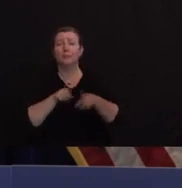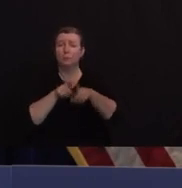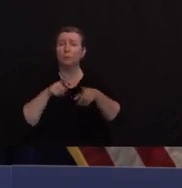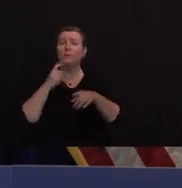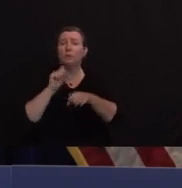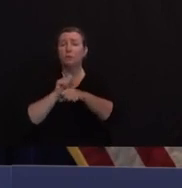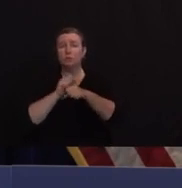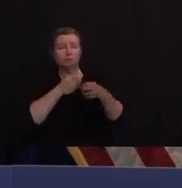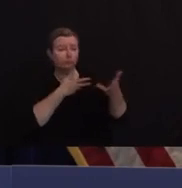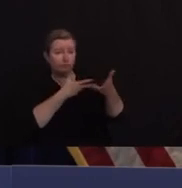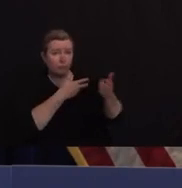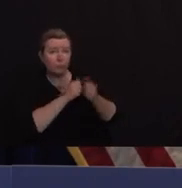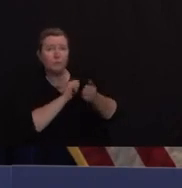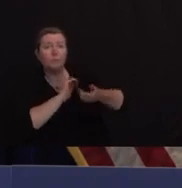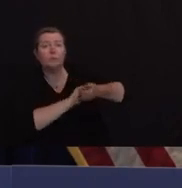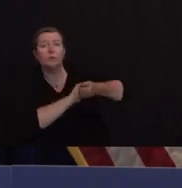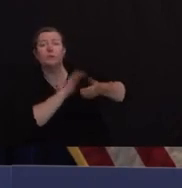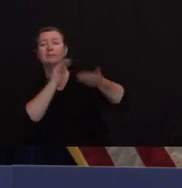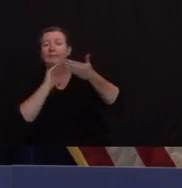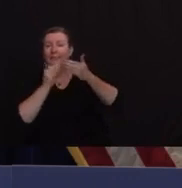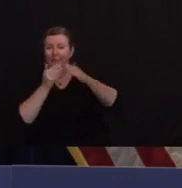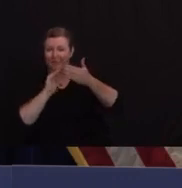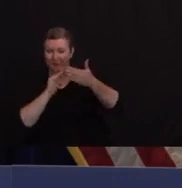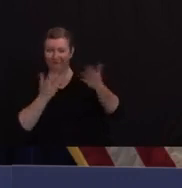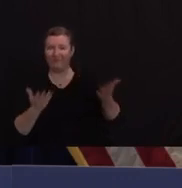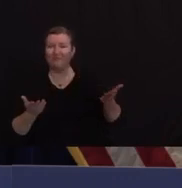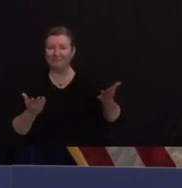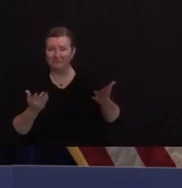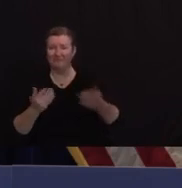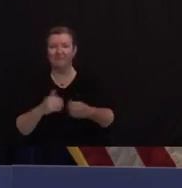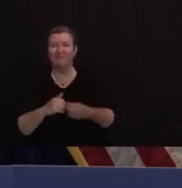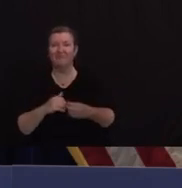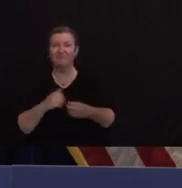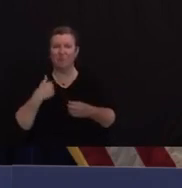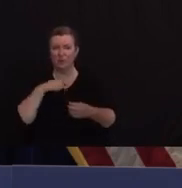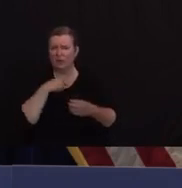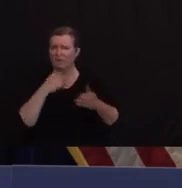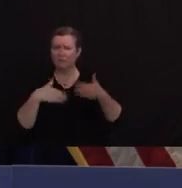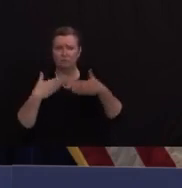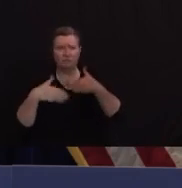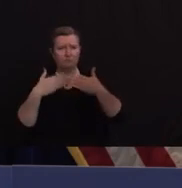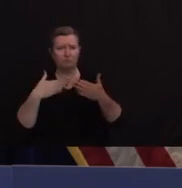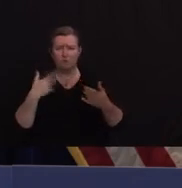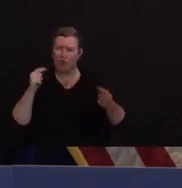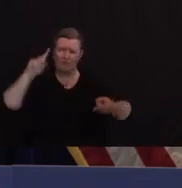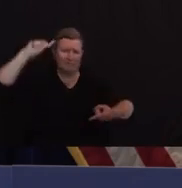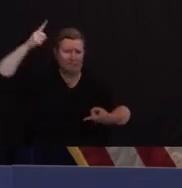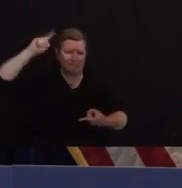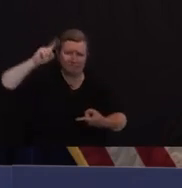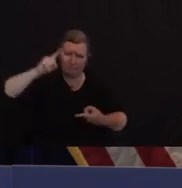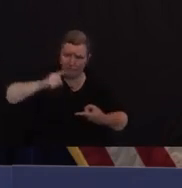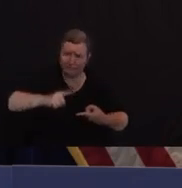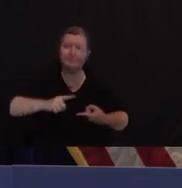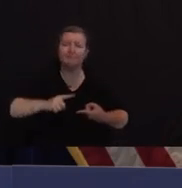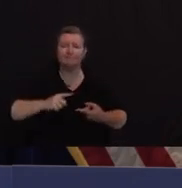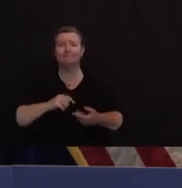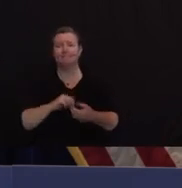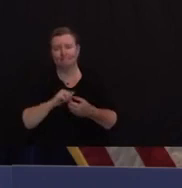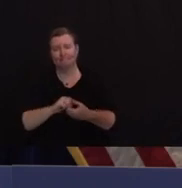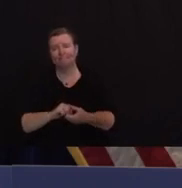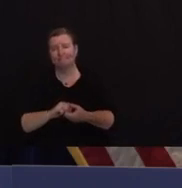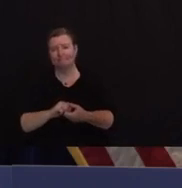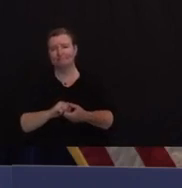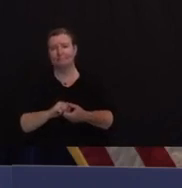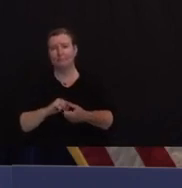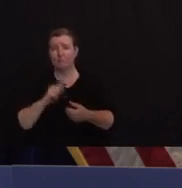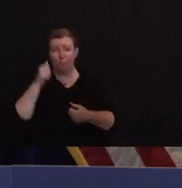most powerful engine we have to move our rates forward. And remember, all students, educators, staff,